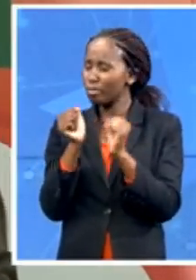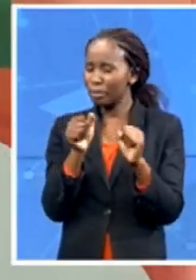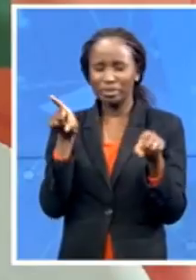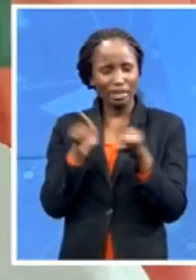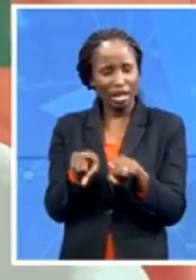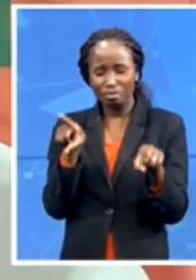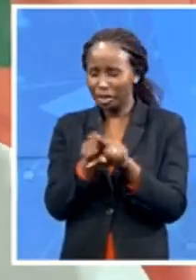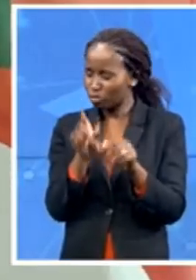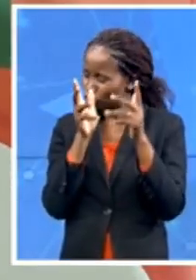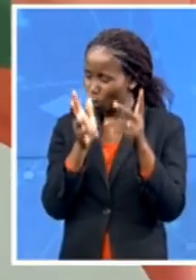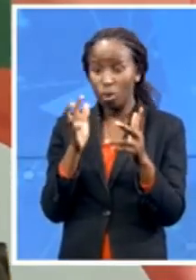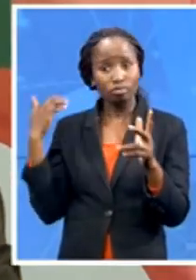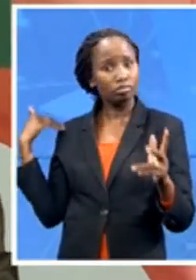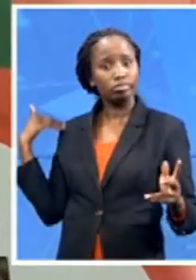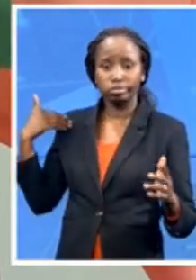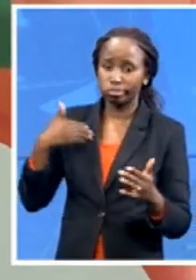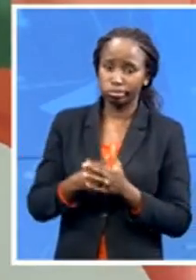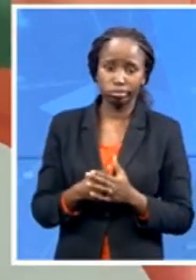want to appeal to,